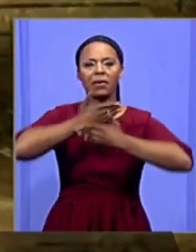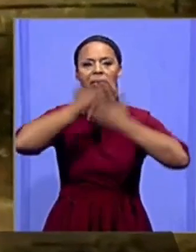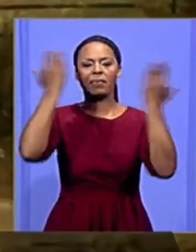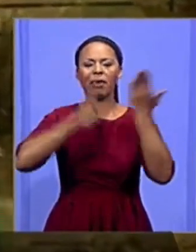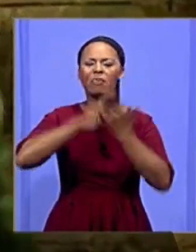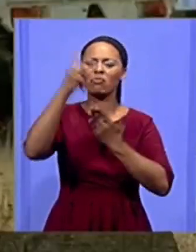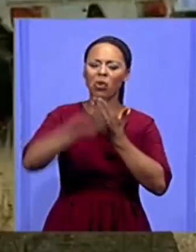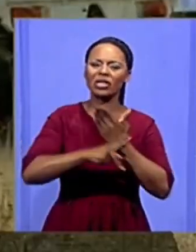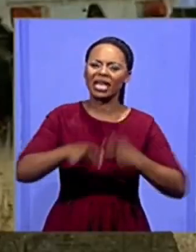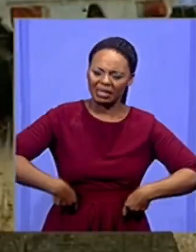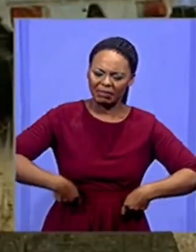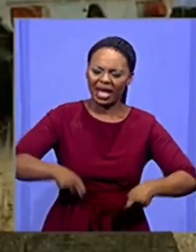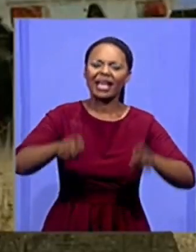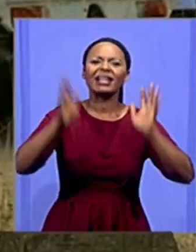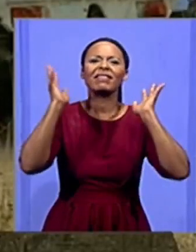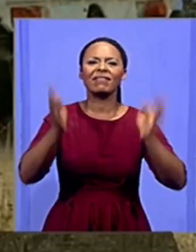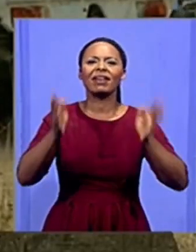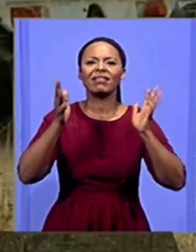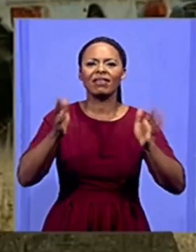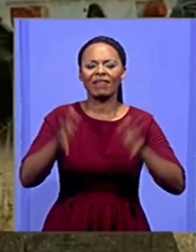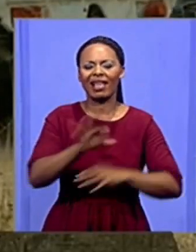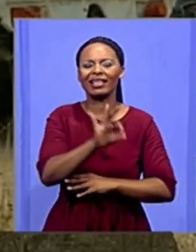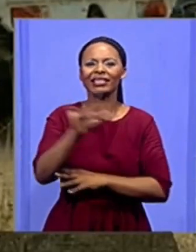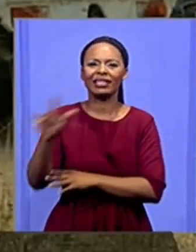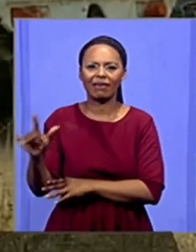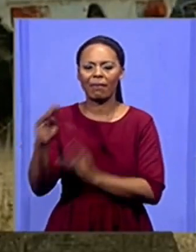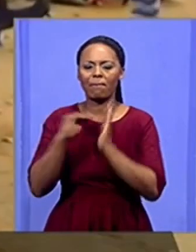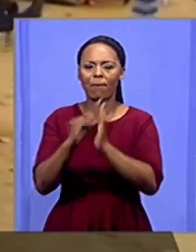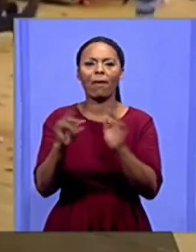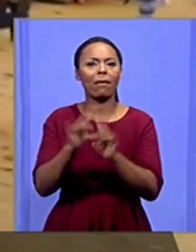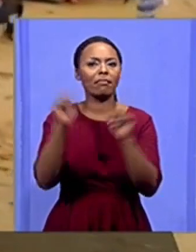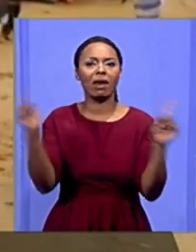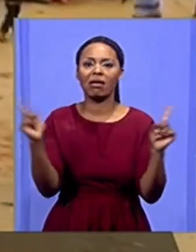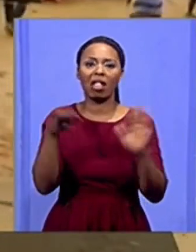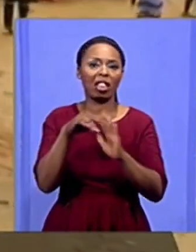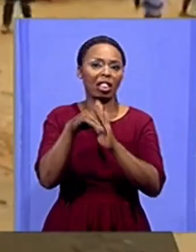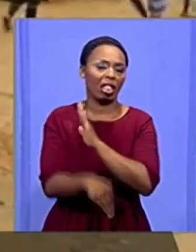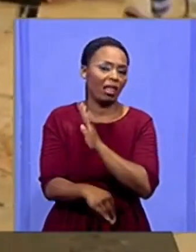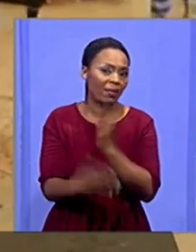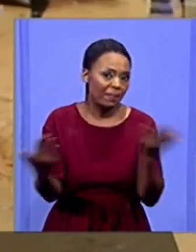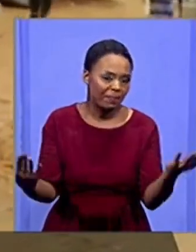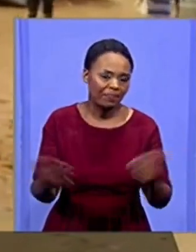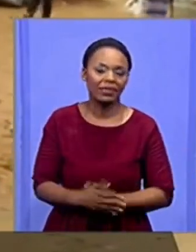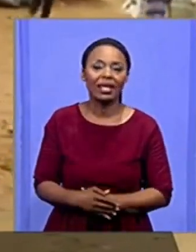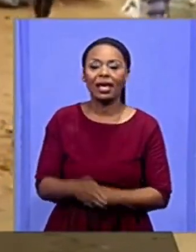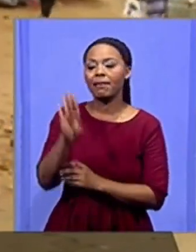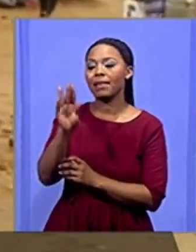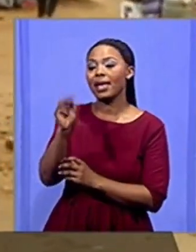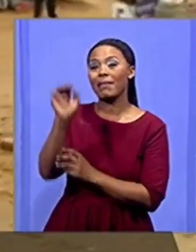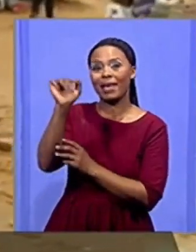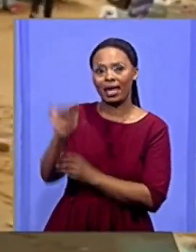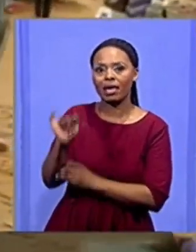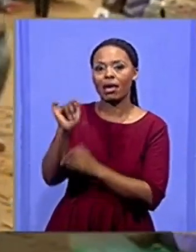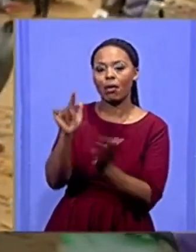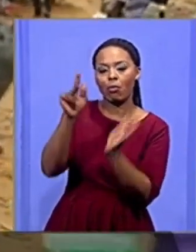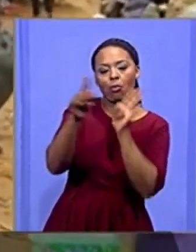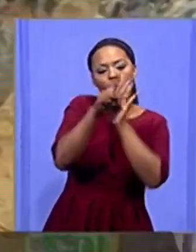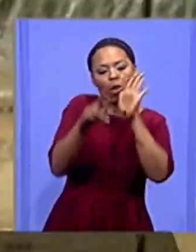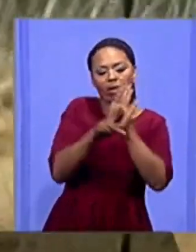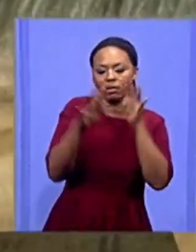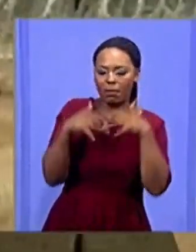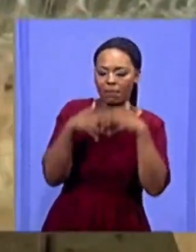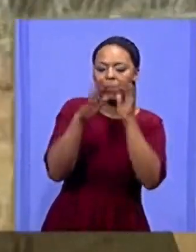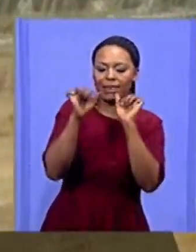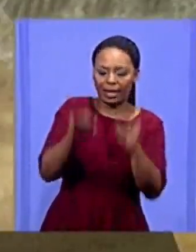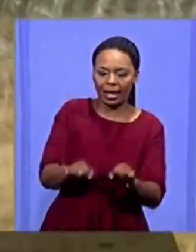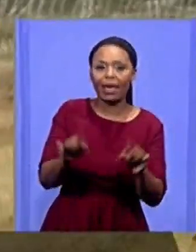ya dimilione tše 37 yeo e ilego ya aparelwa ke phoka. Le ga go hlongwa ga BMA go letetšwe ka mahlo a mahwibedu potšišo